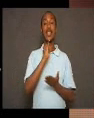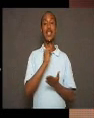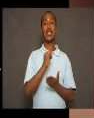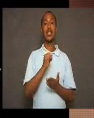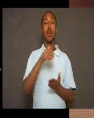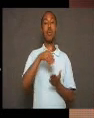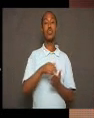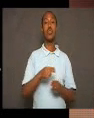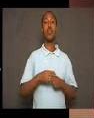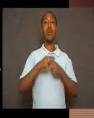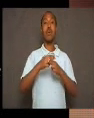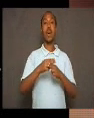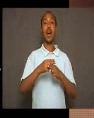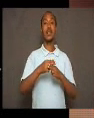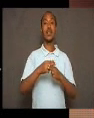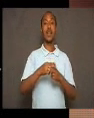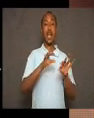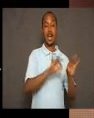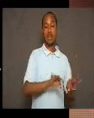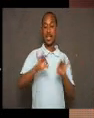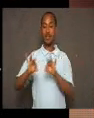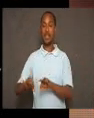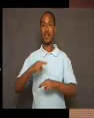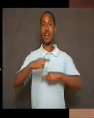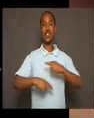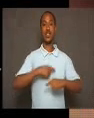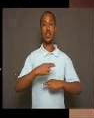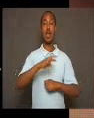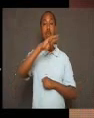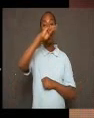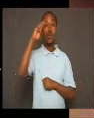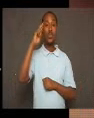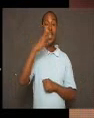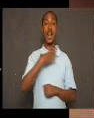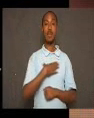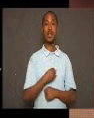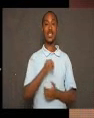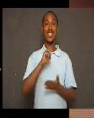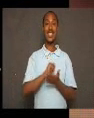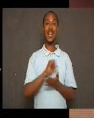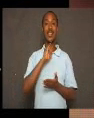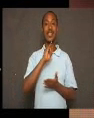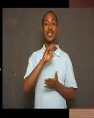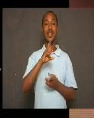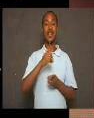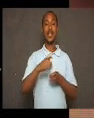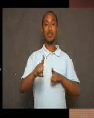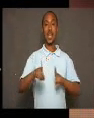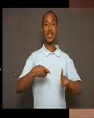known as a replacement reaction because the element that is